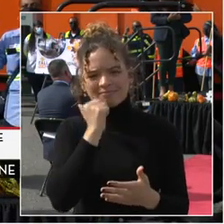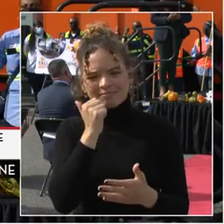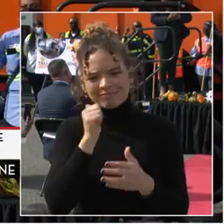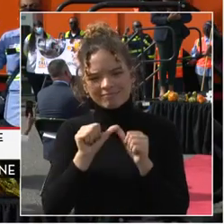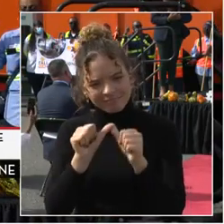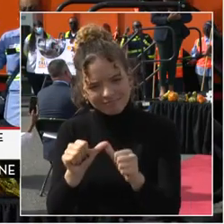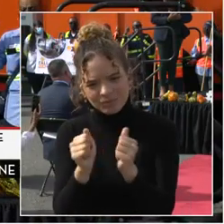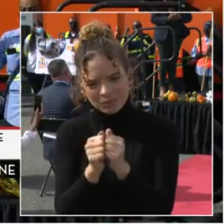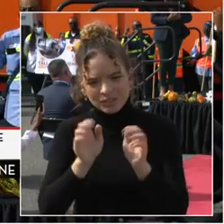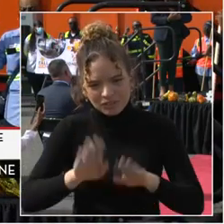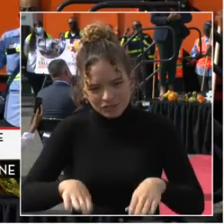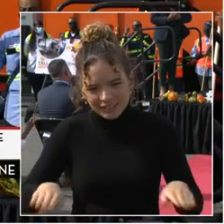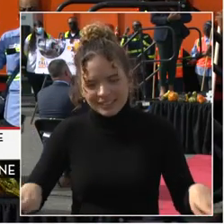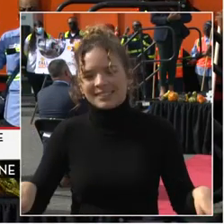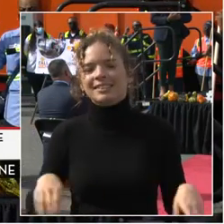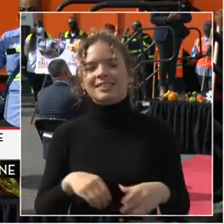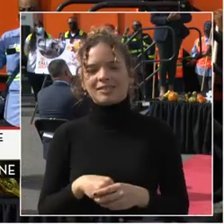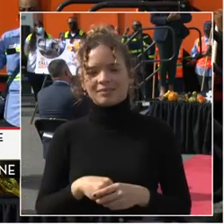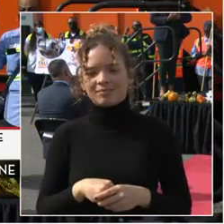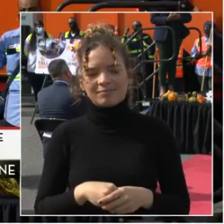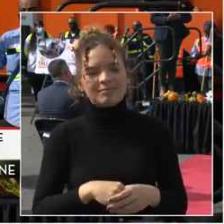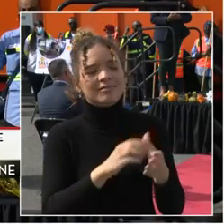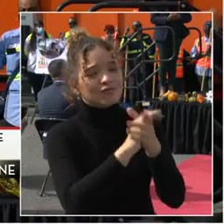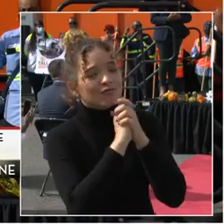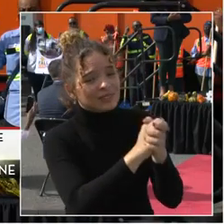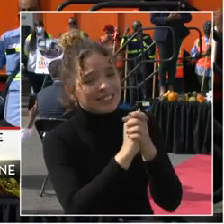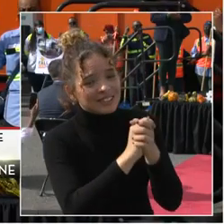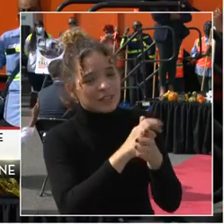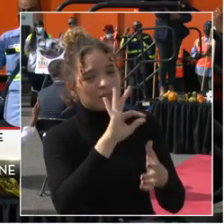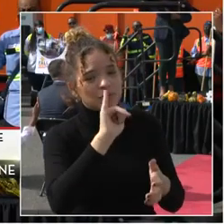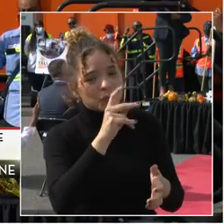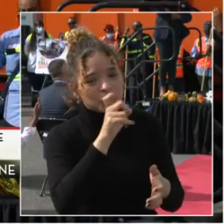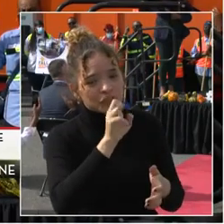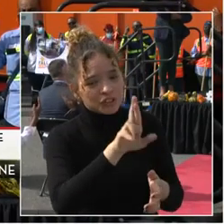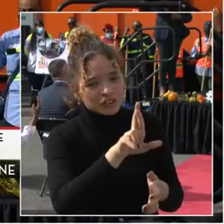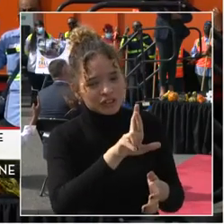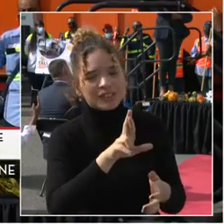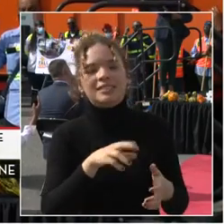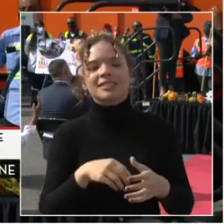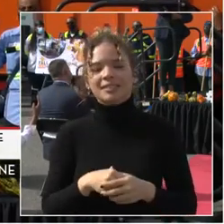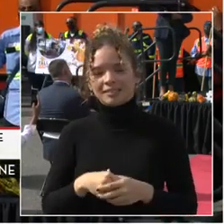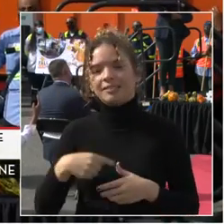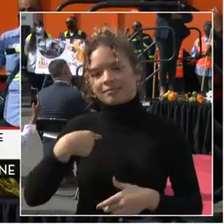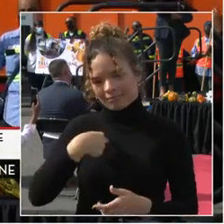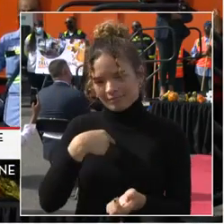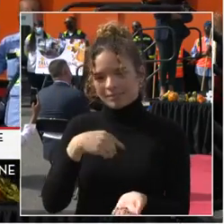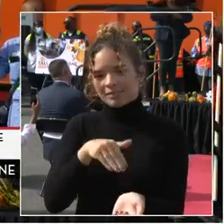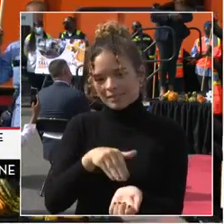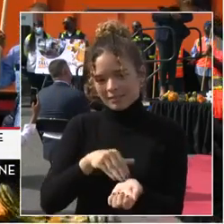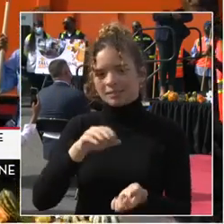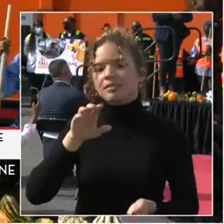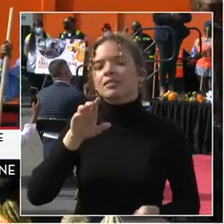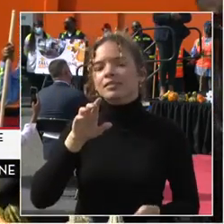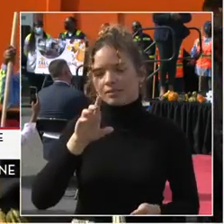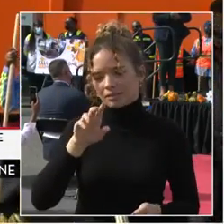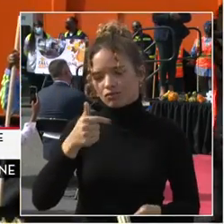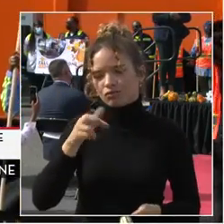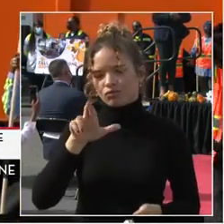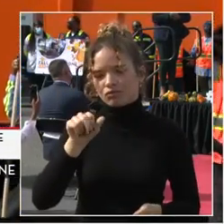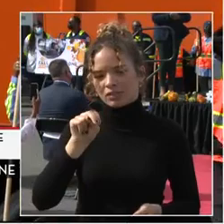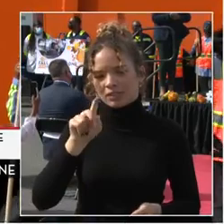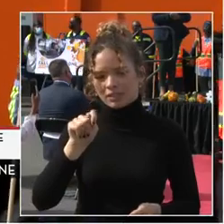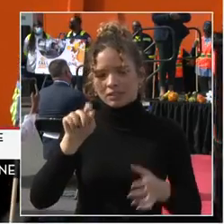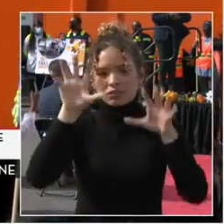again, congratulations. I am Christina Grant. I have the great pleasure of serving as the acting state superintendent of the Office of the State Superintendent of